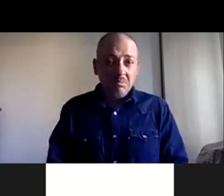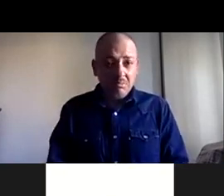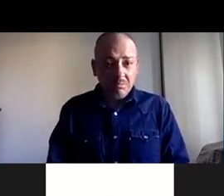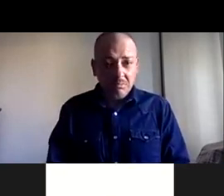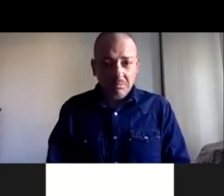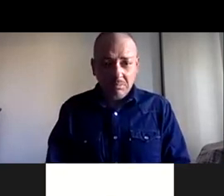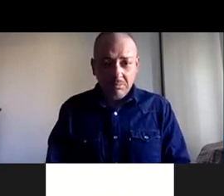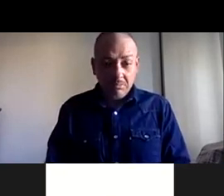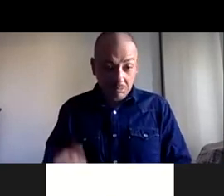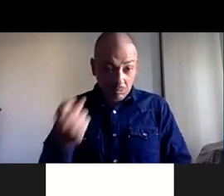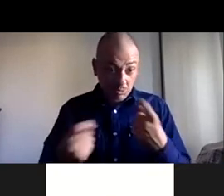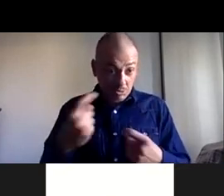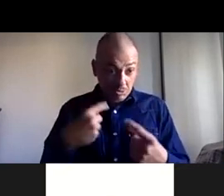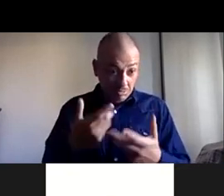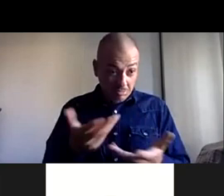Any questions?